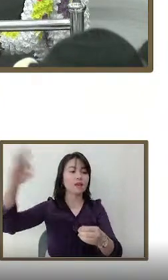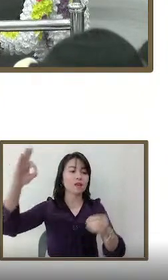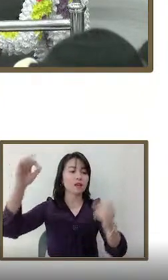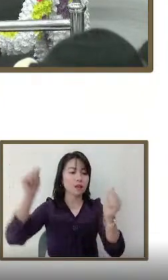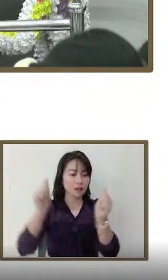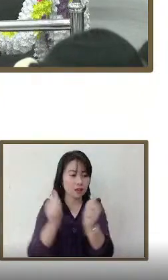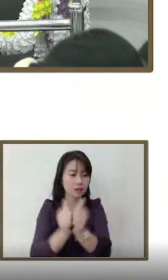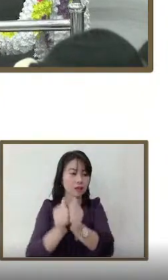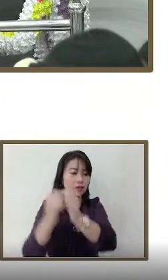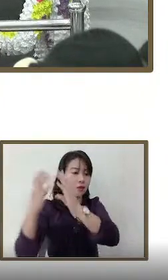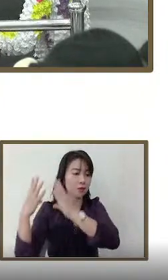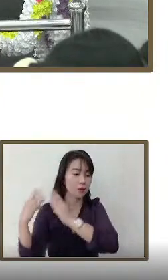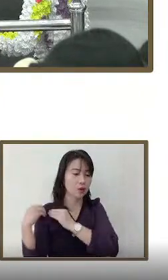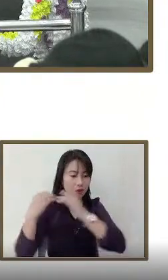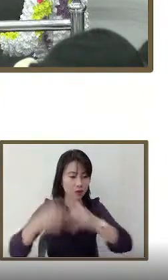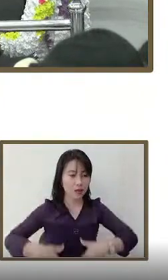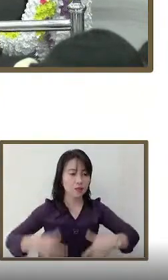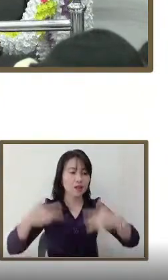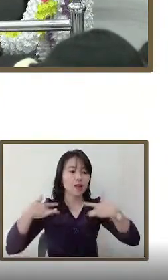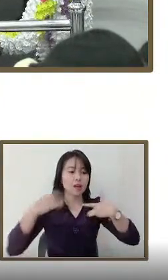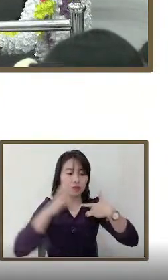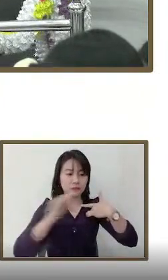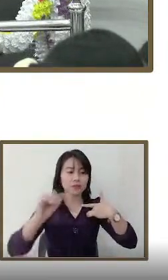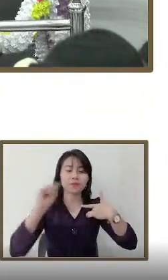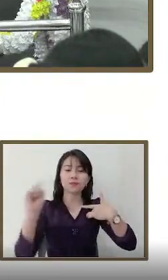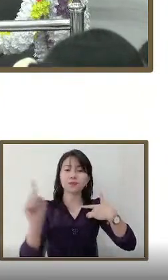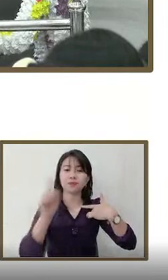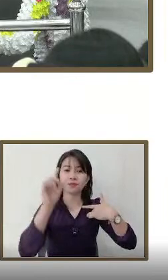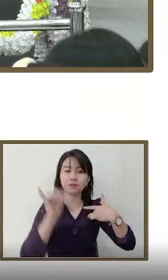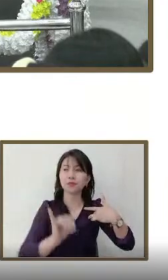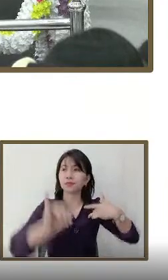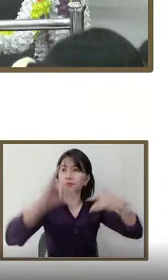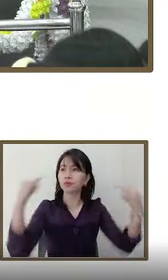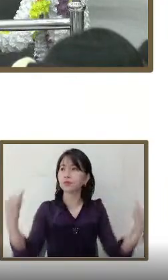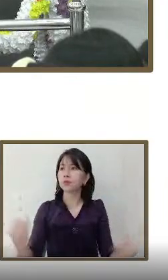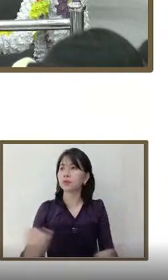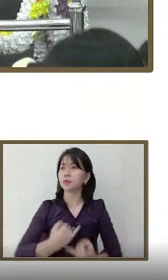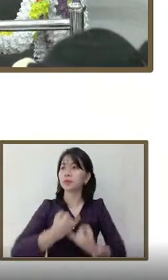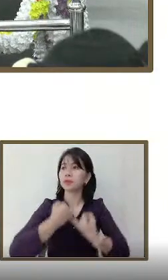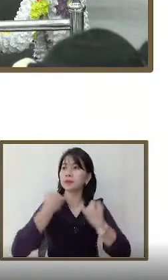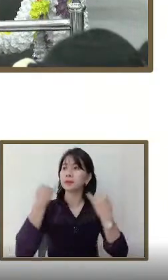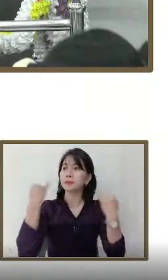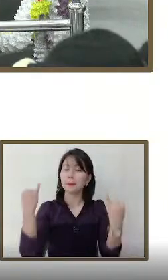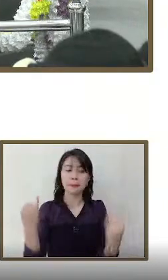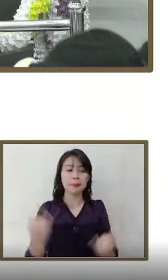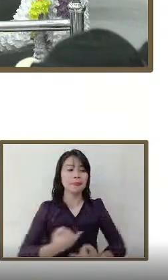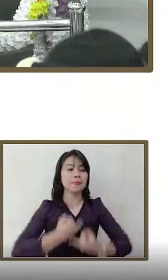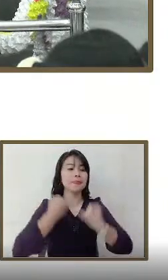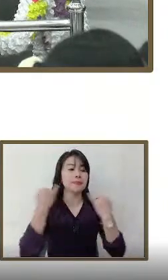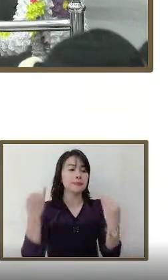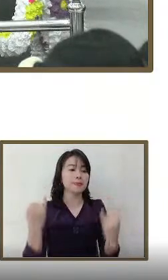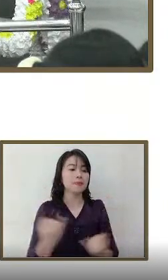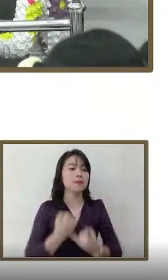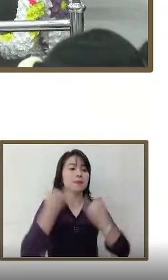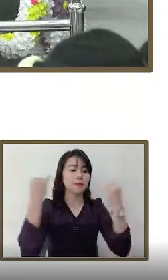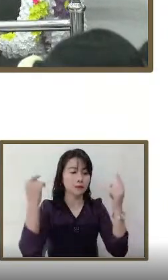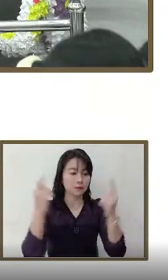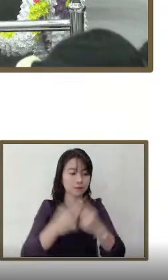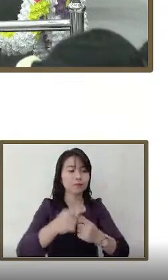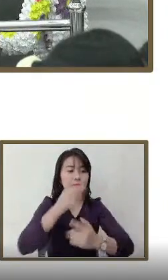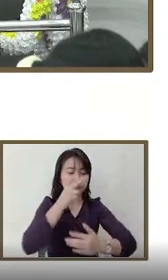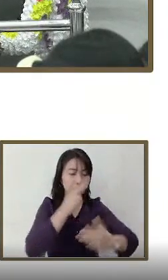souls, with the hope of life and everlasting joy? To